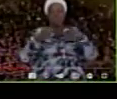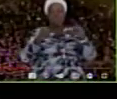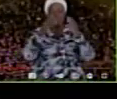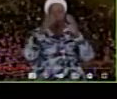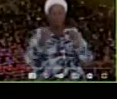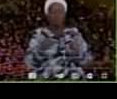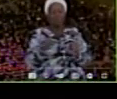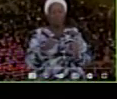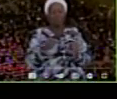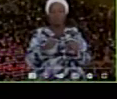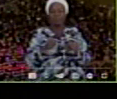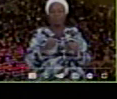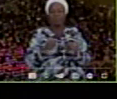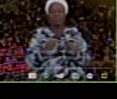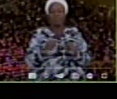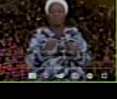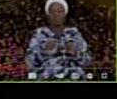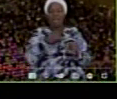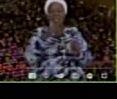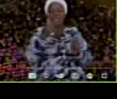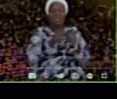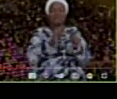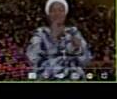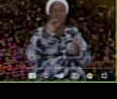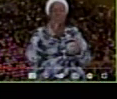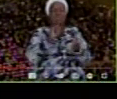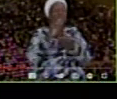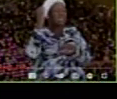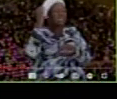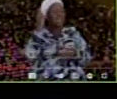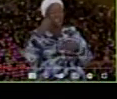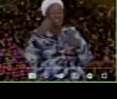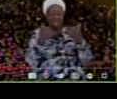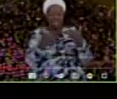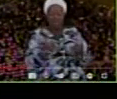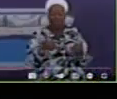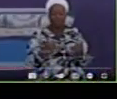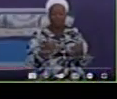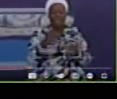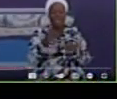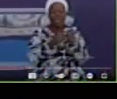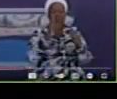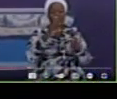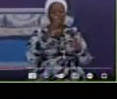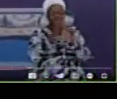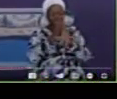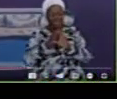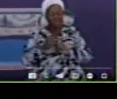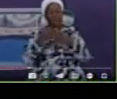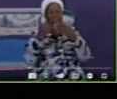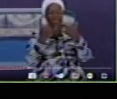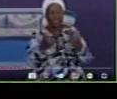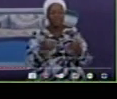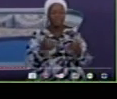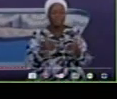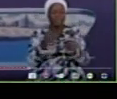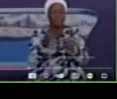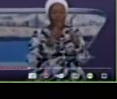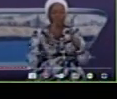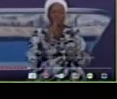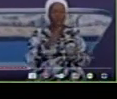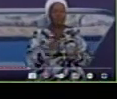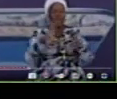power. Amen. And everyone that hears now, everyone receiving now,